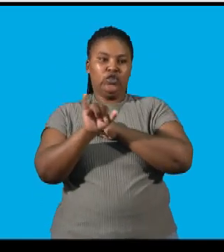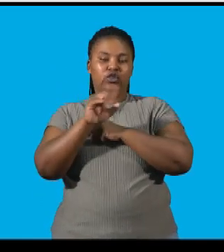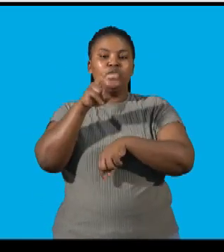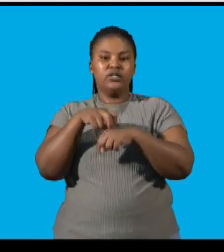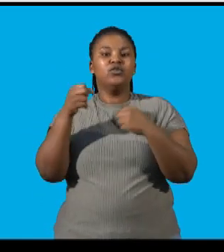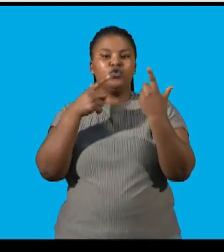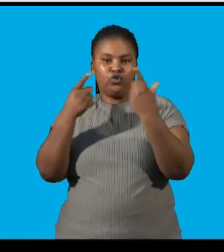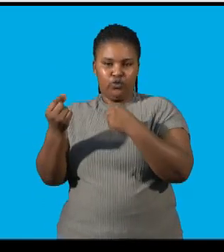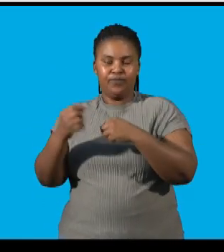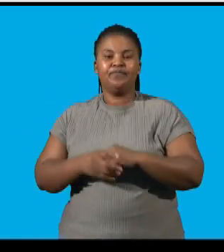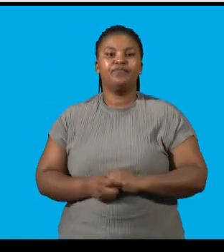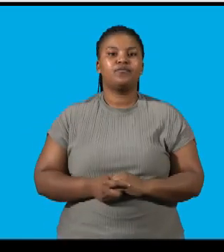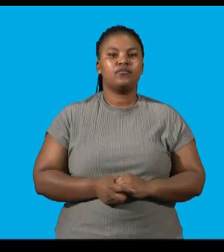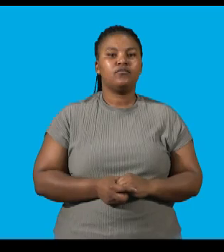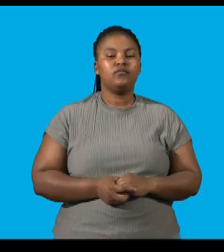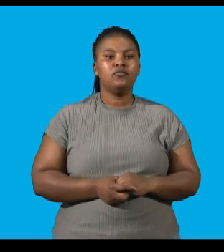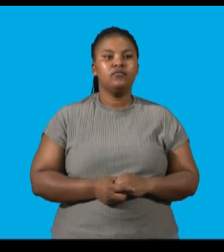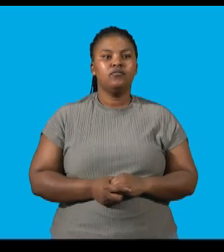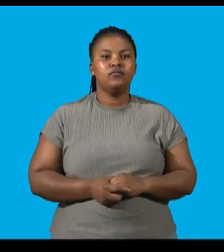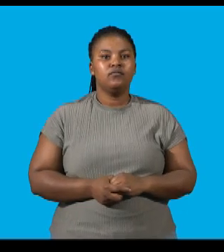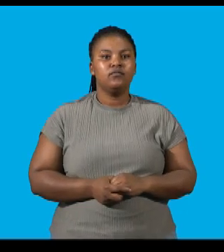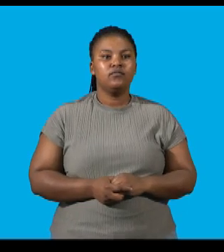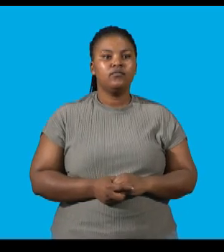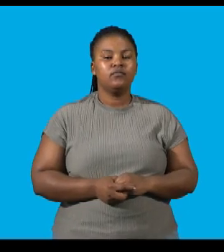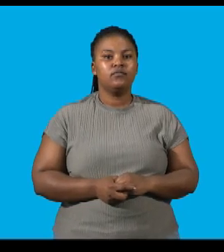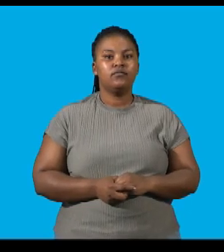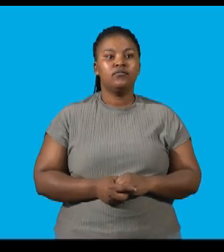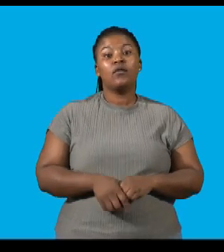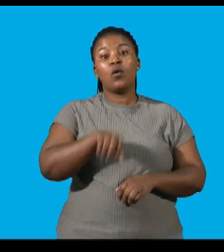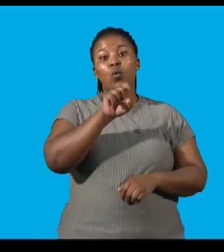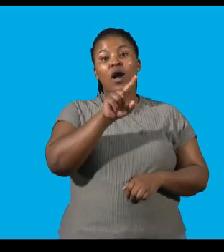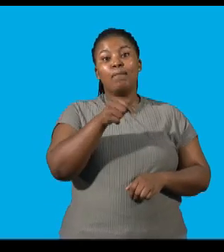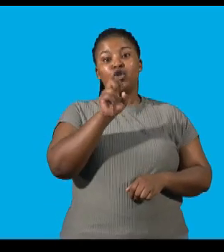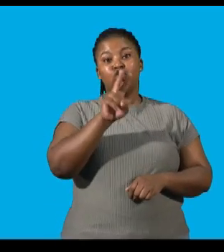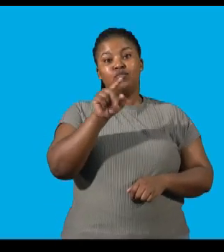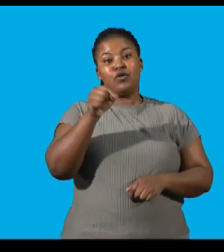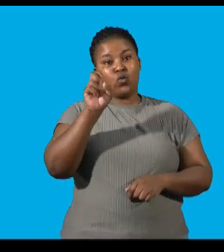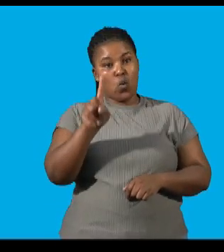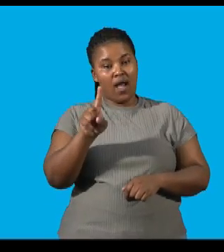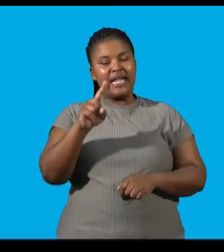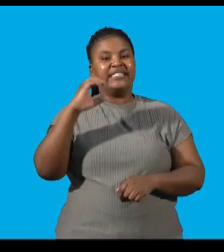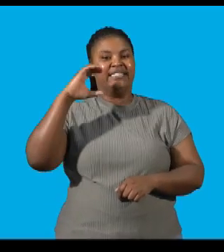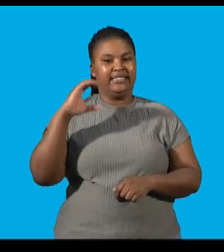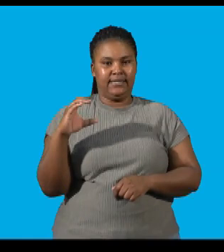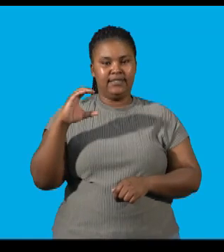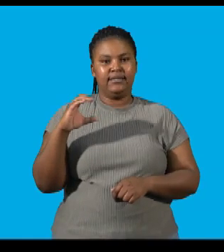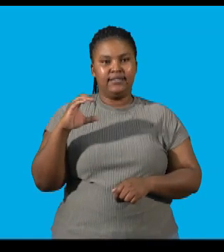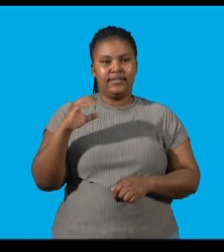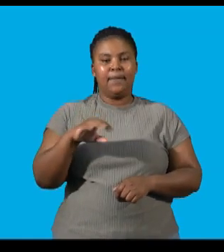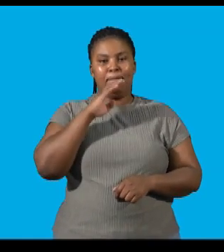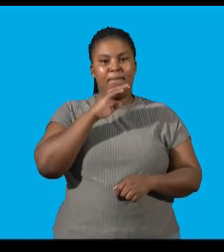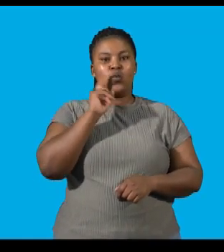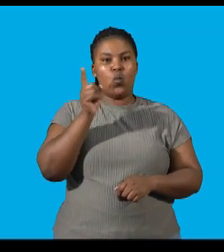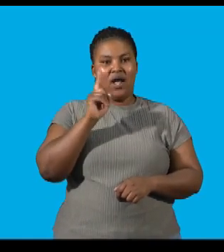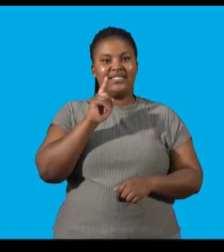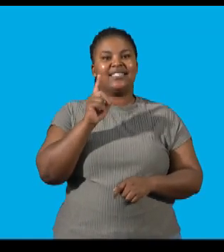correct term. So for this 1.2.1, our answer will be